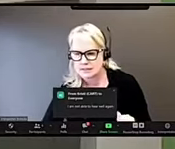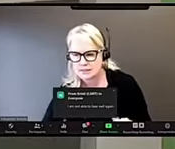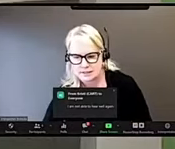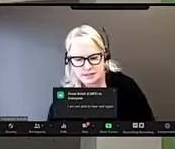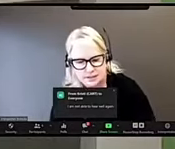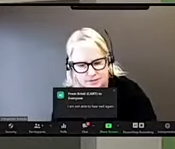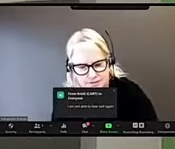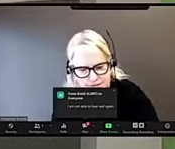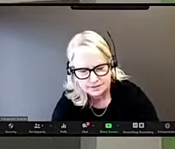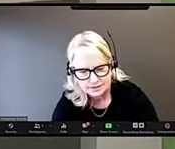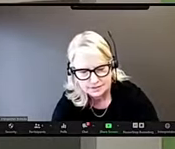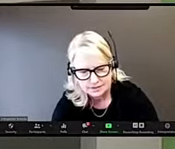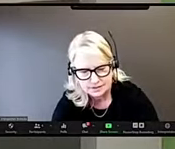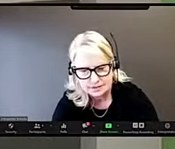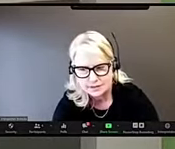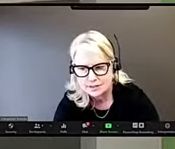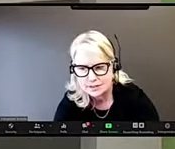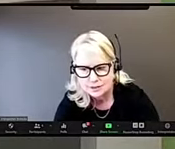speak.